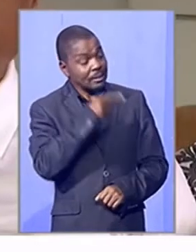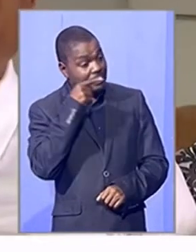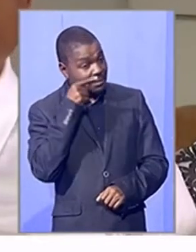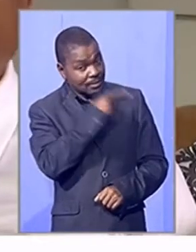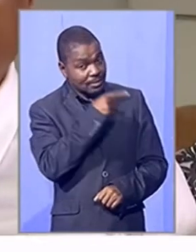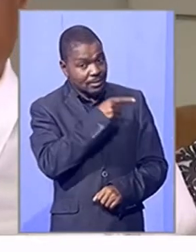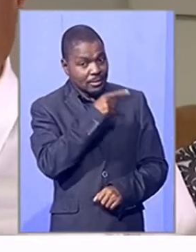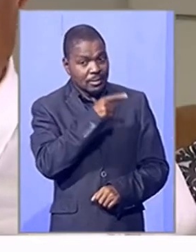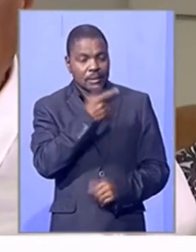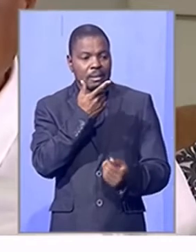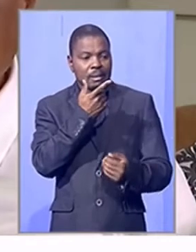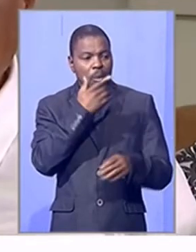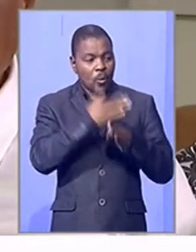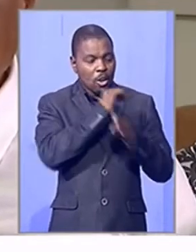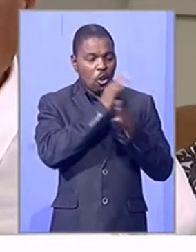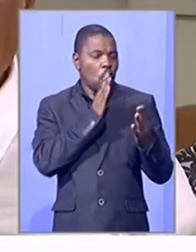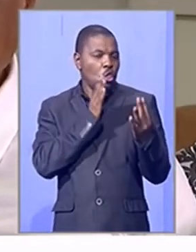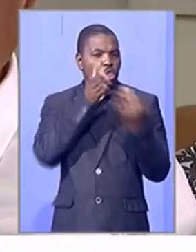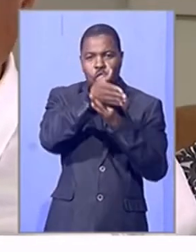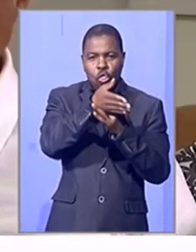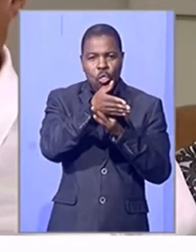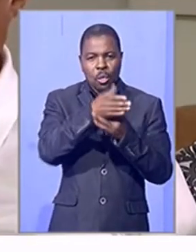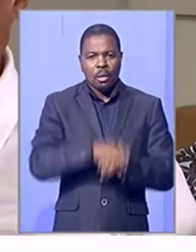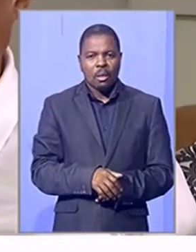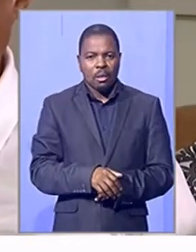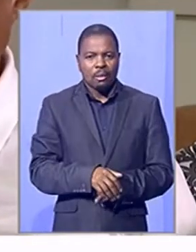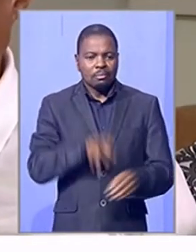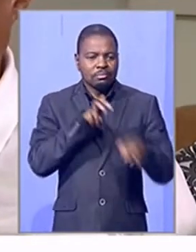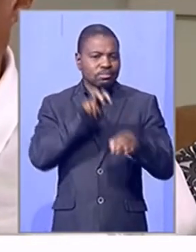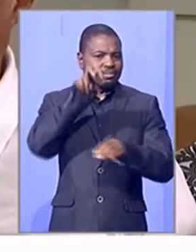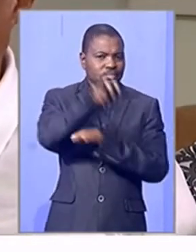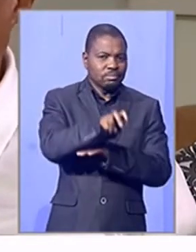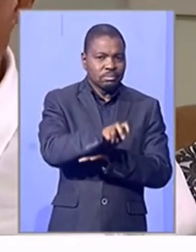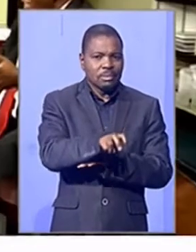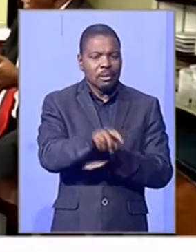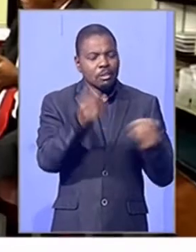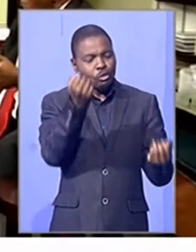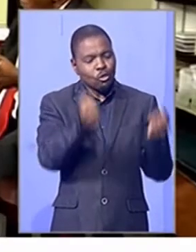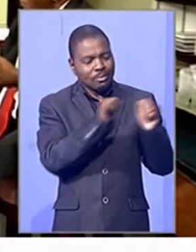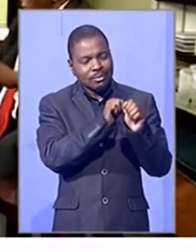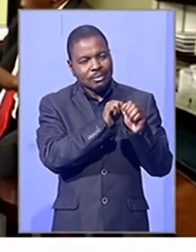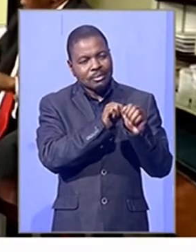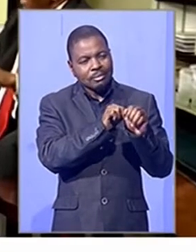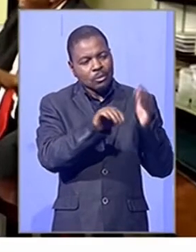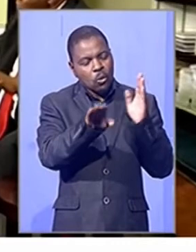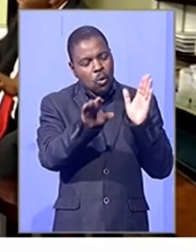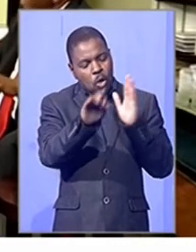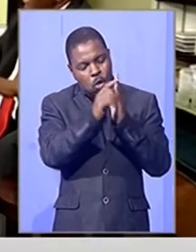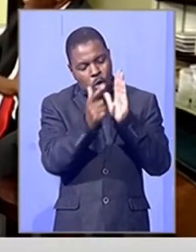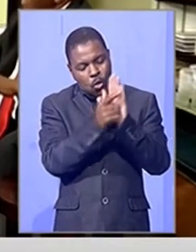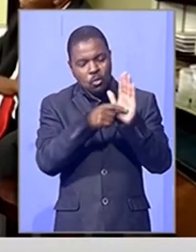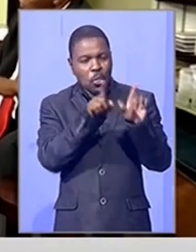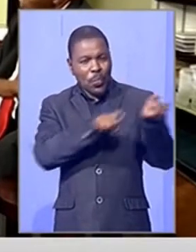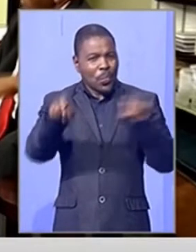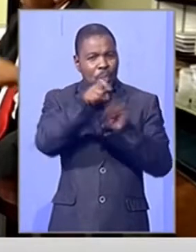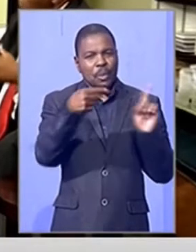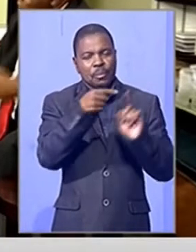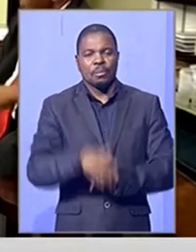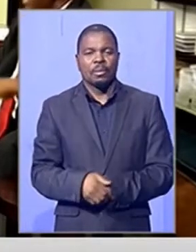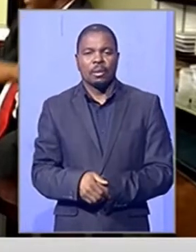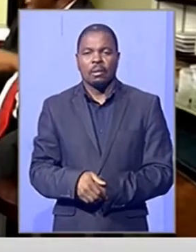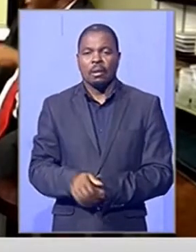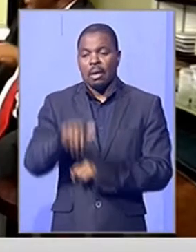he has overstepped his mark. Okay. It's called judicial overreach. Puisano le SABC mo a neng a tshwaela ka